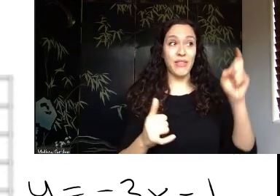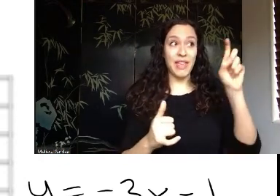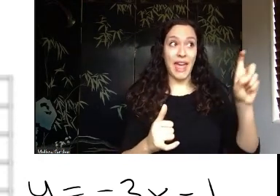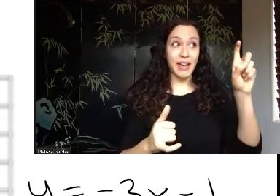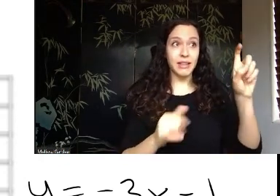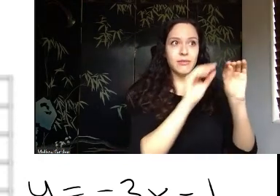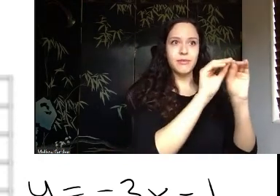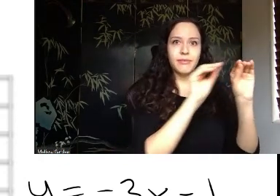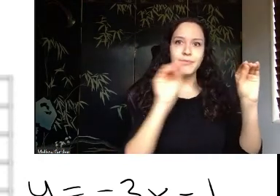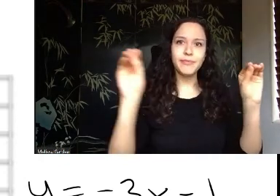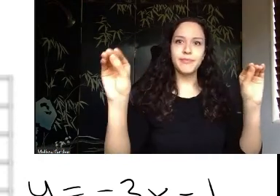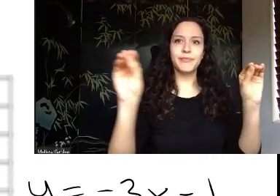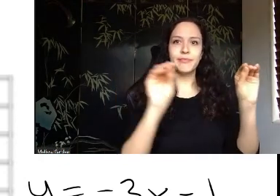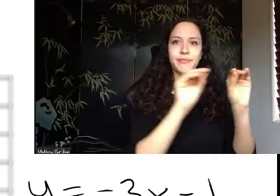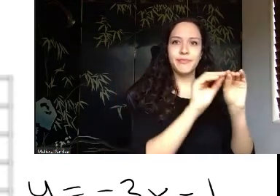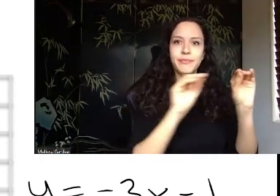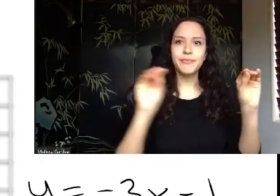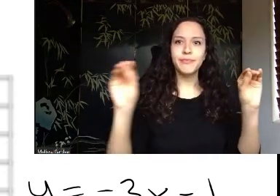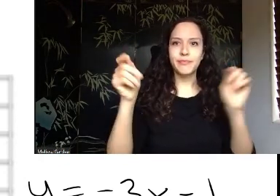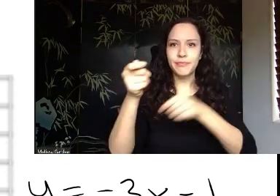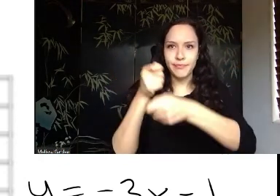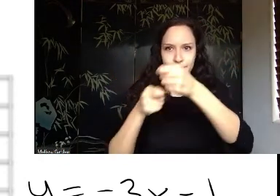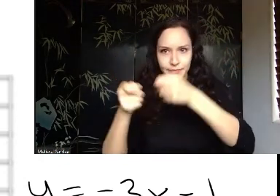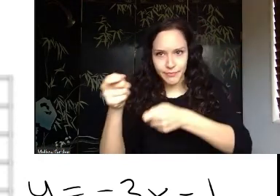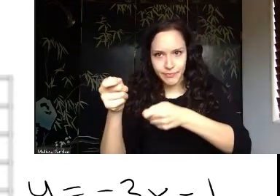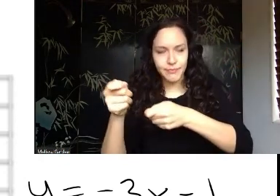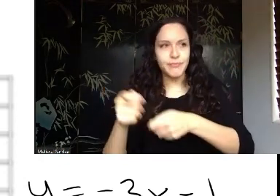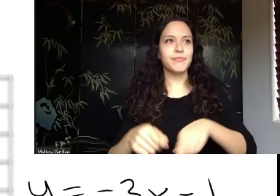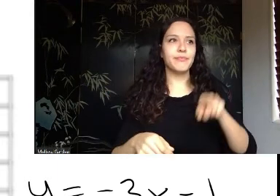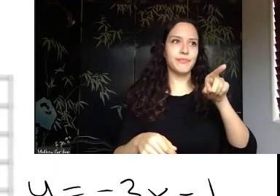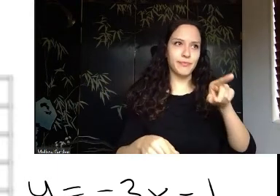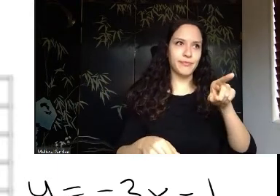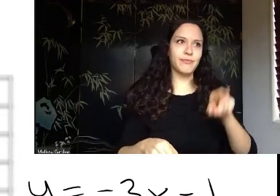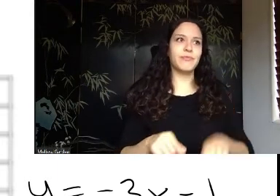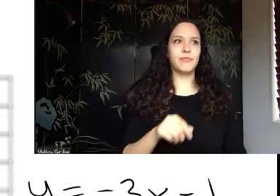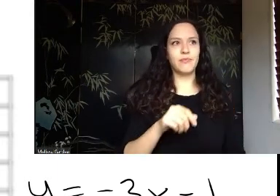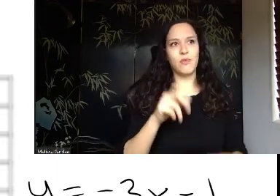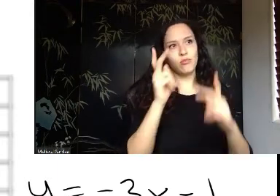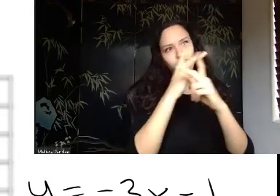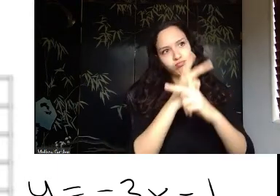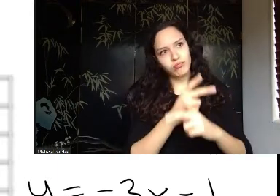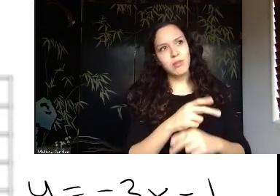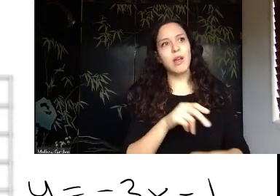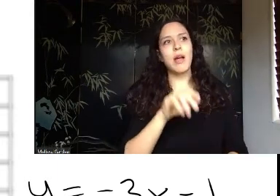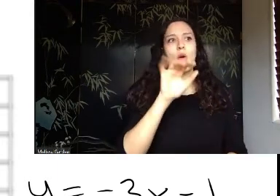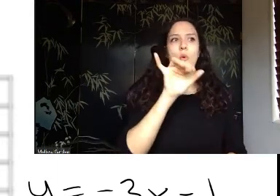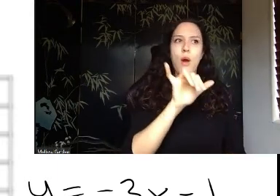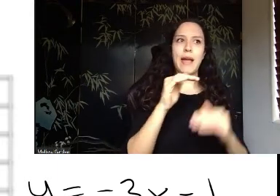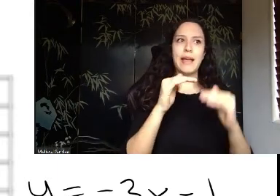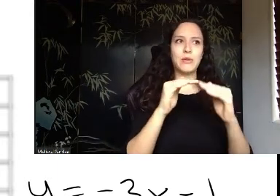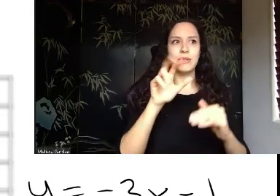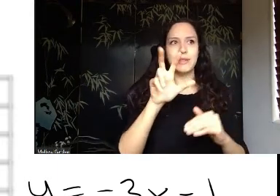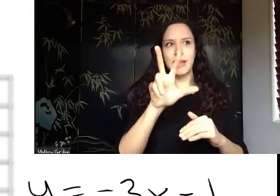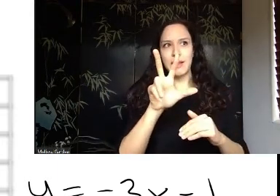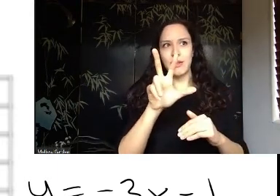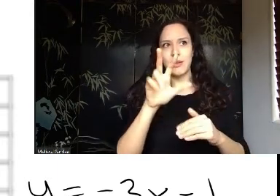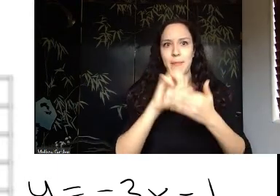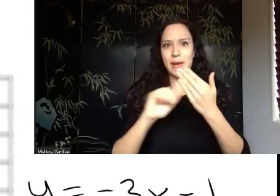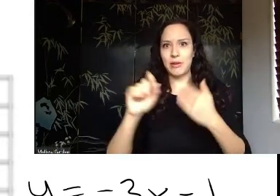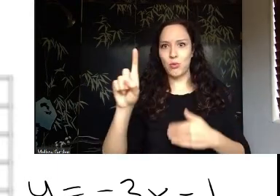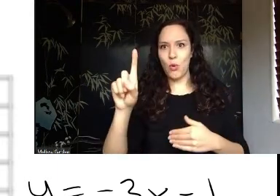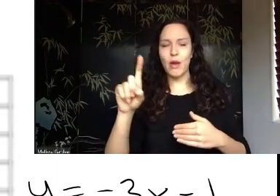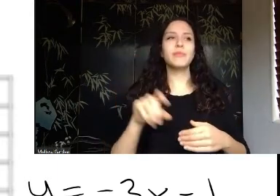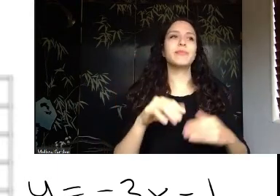minus 1. Y equals -3 times -1 is 3 minus 1. So y equals